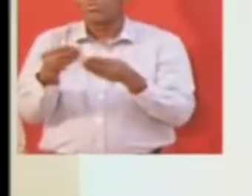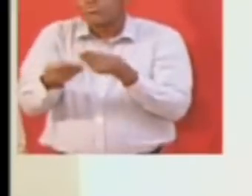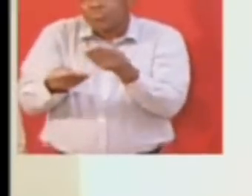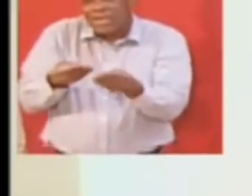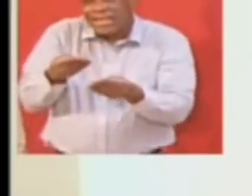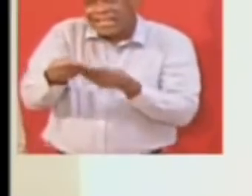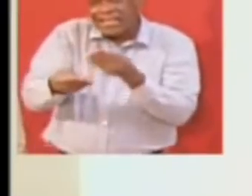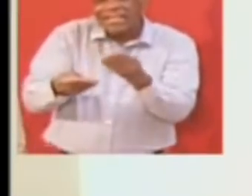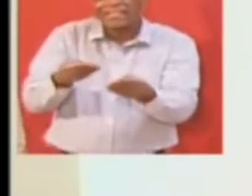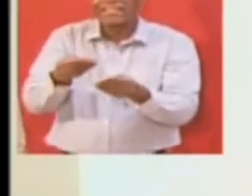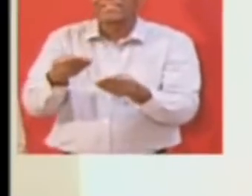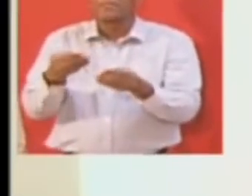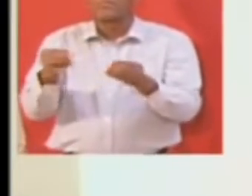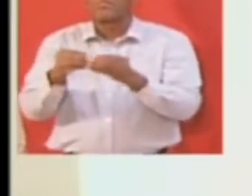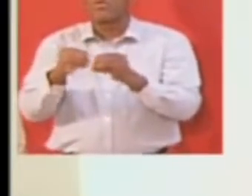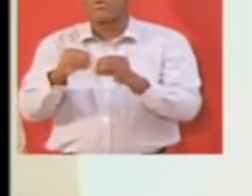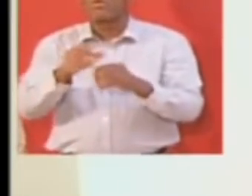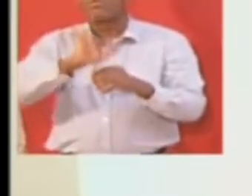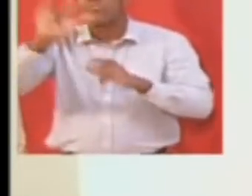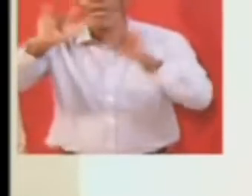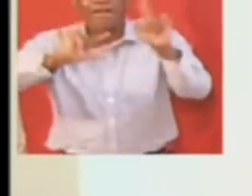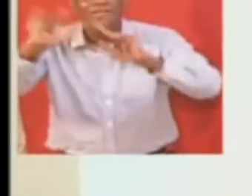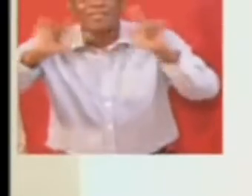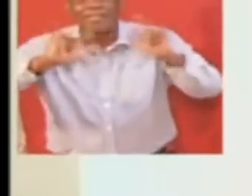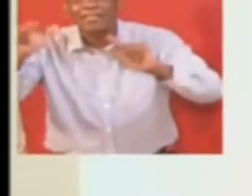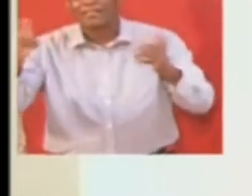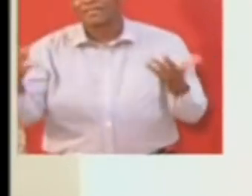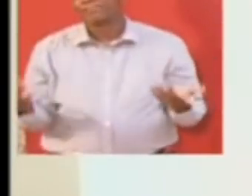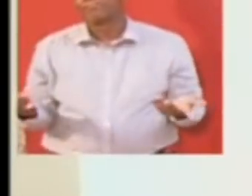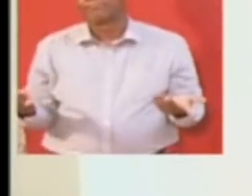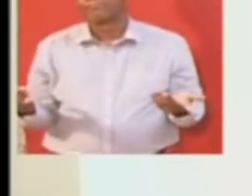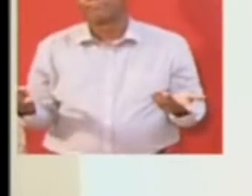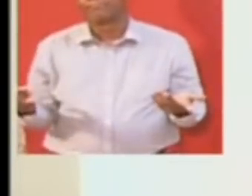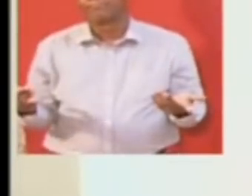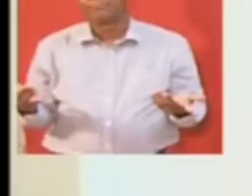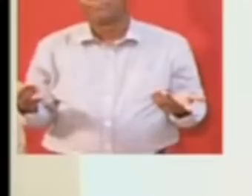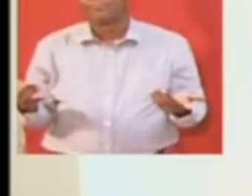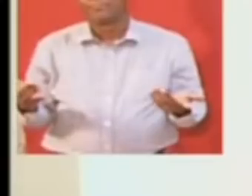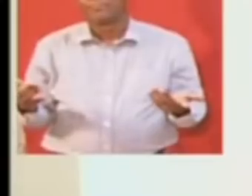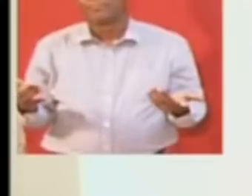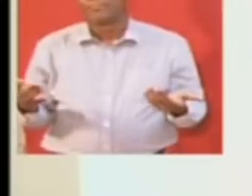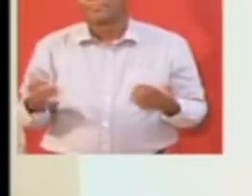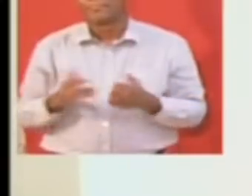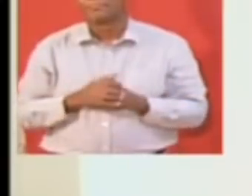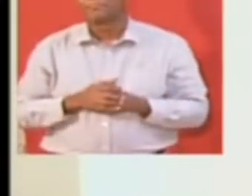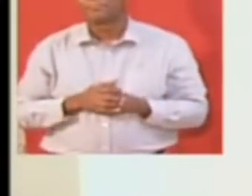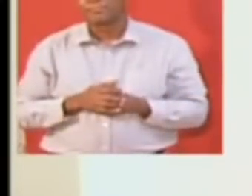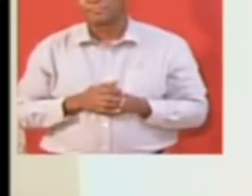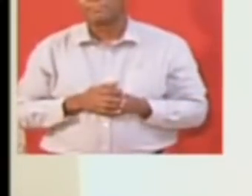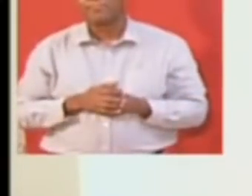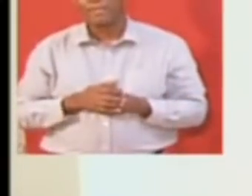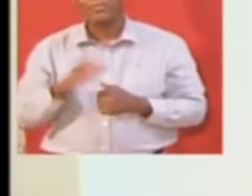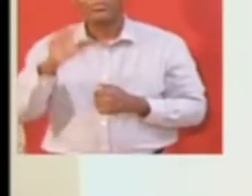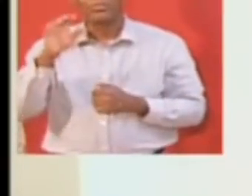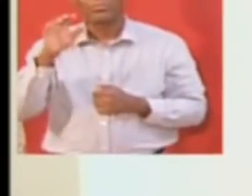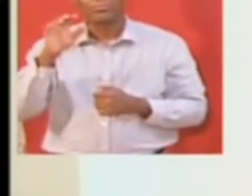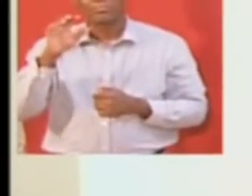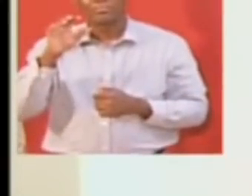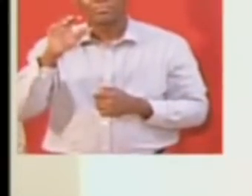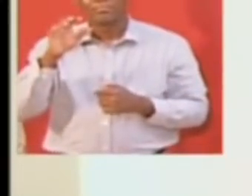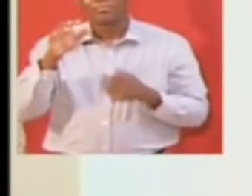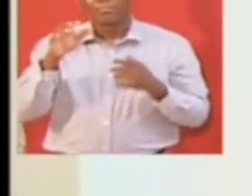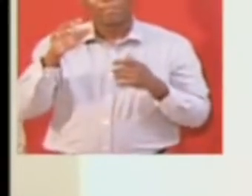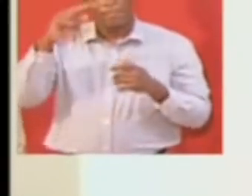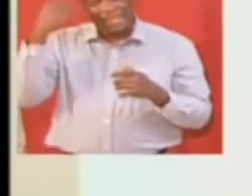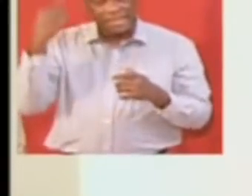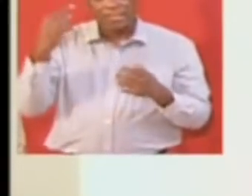arrangements between us. But in the meantime, if we are not down there, then we are outside of the target that is set. So we